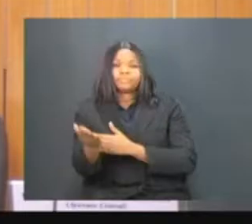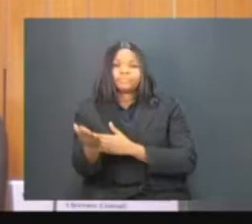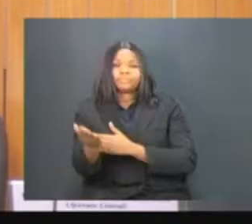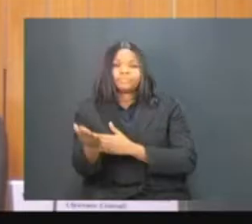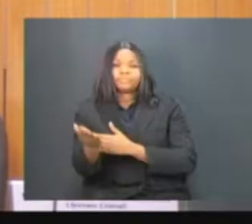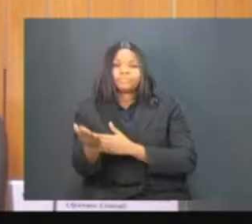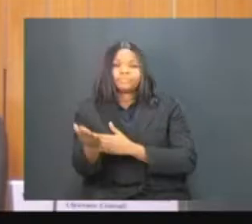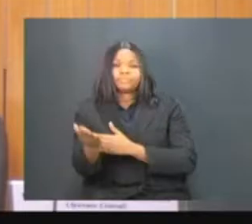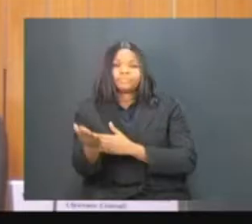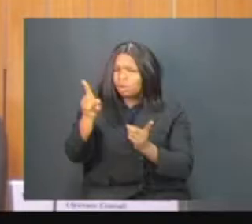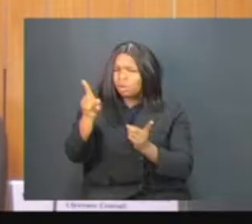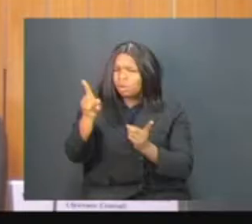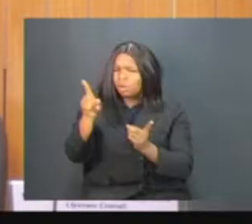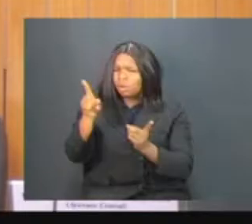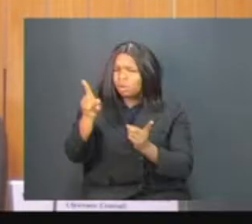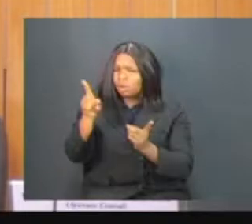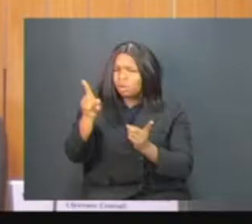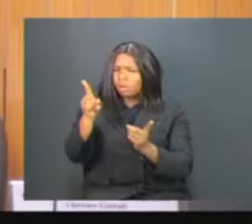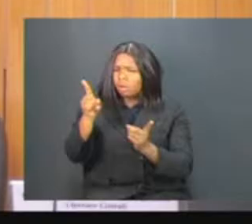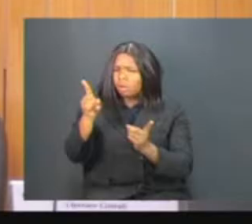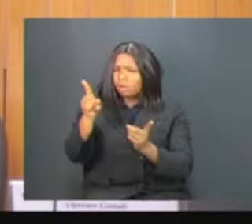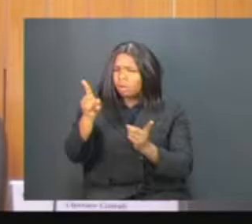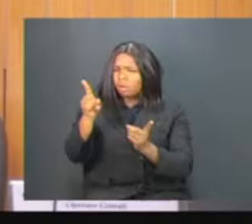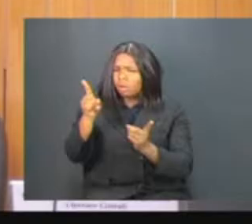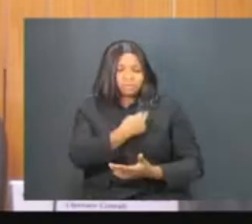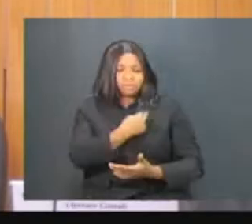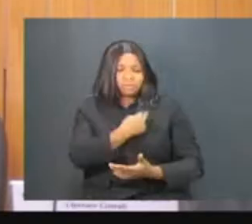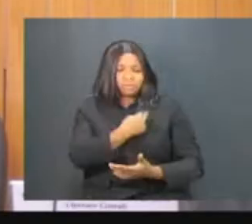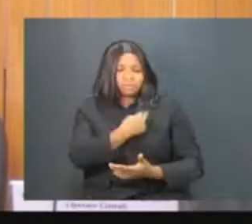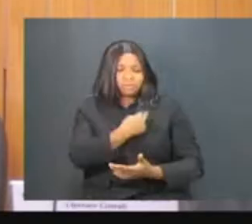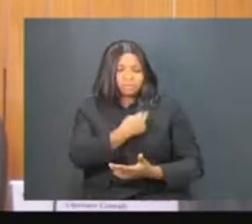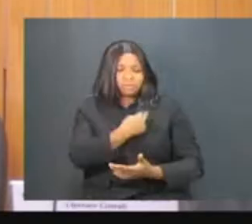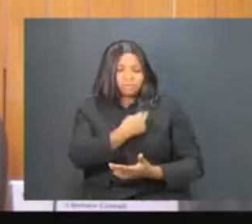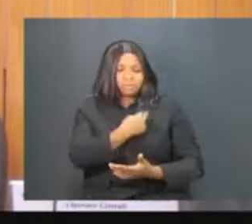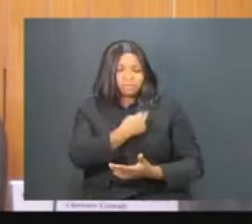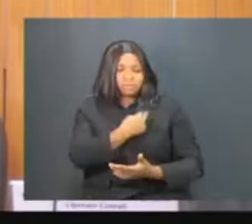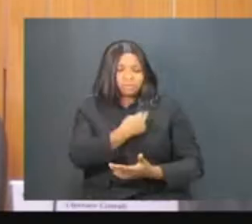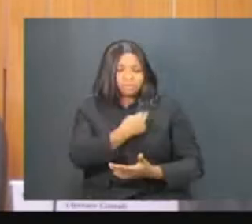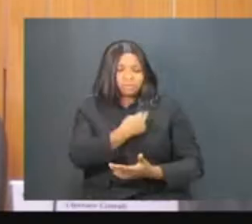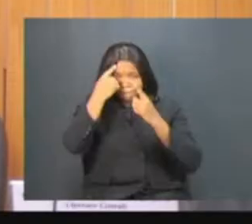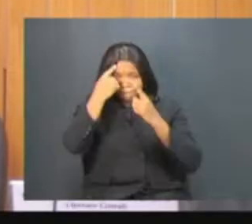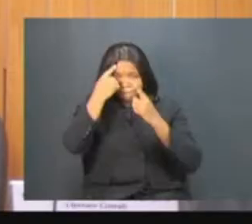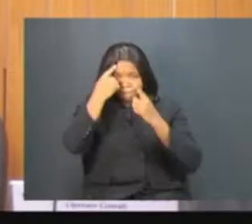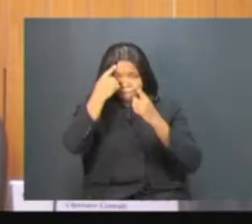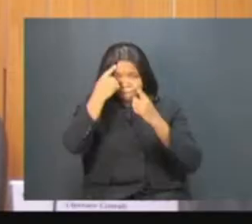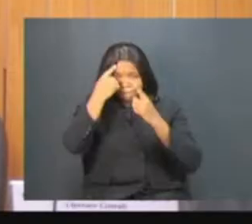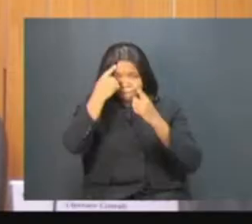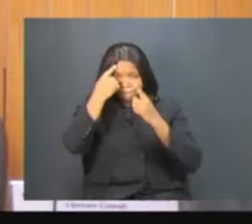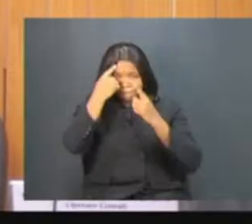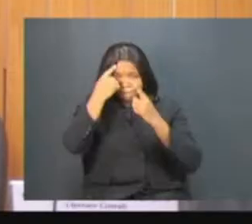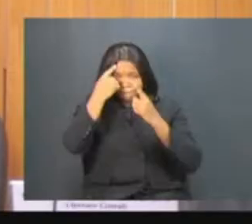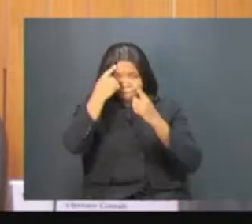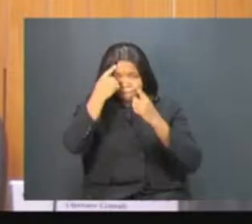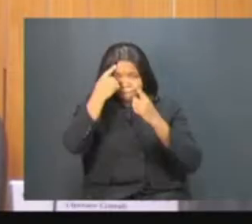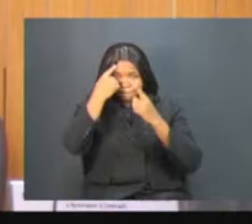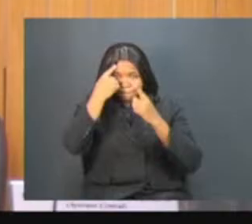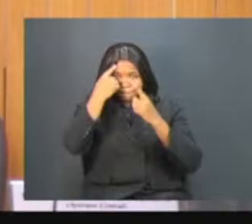the midnight, there will be a doctor. Mr. Speaker, because of time constraint, I have a lot in my mind to